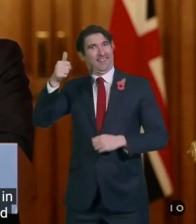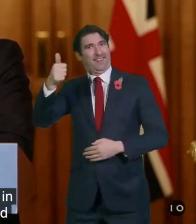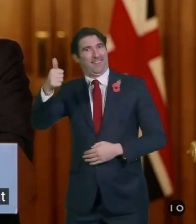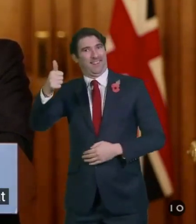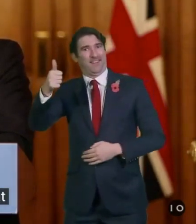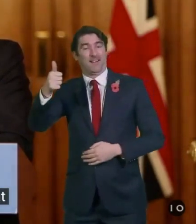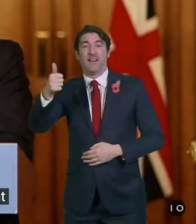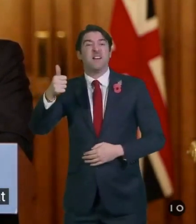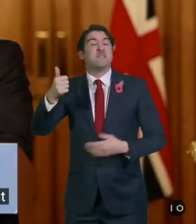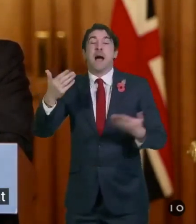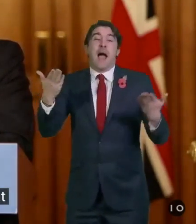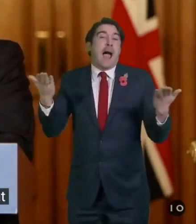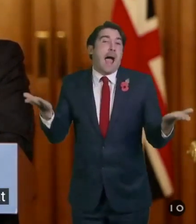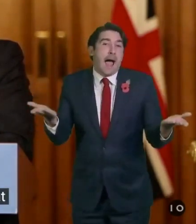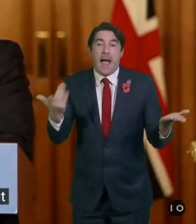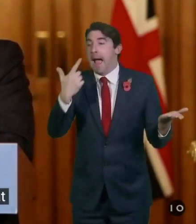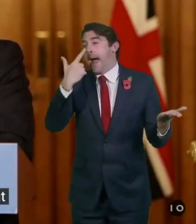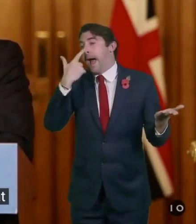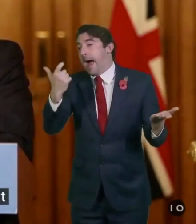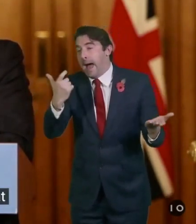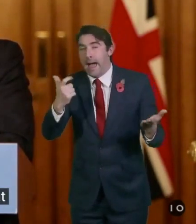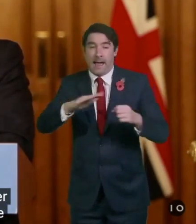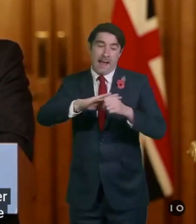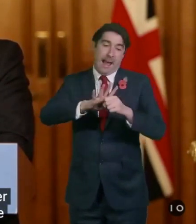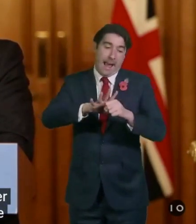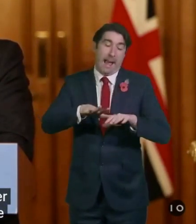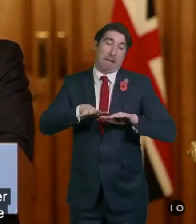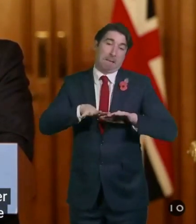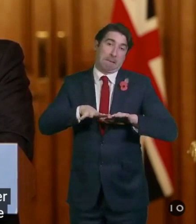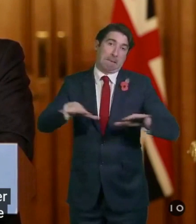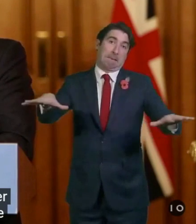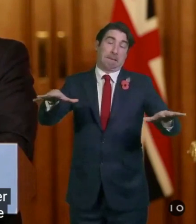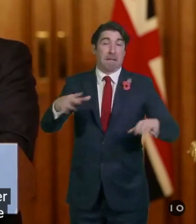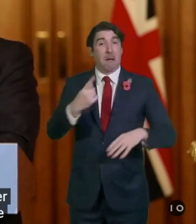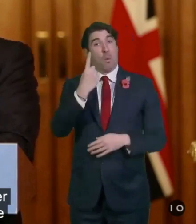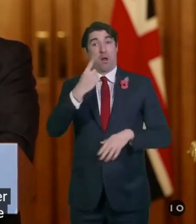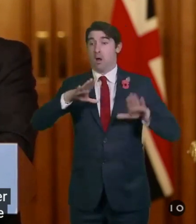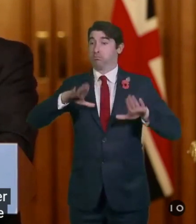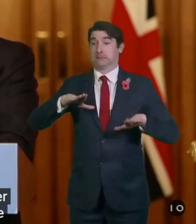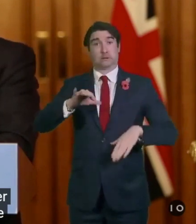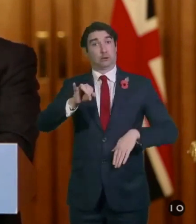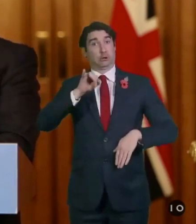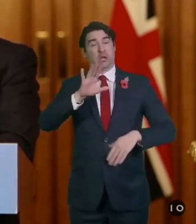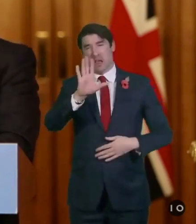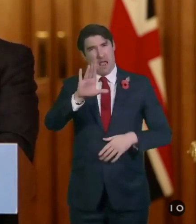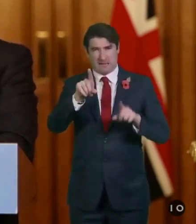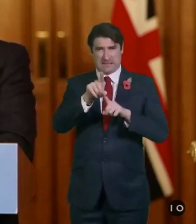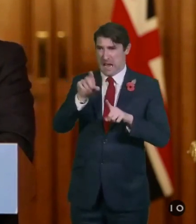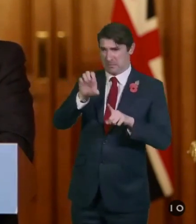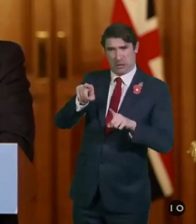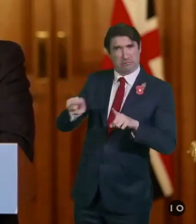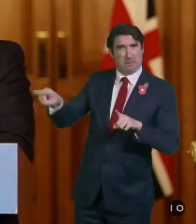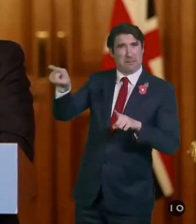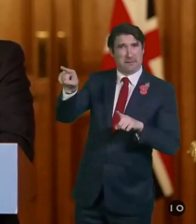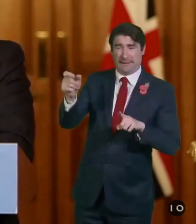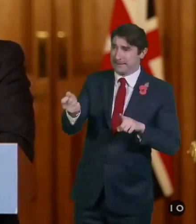Alas, in common with many other parts of this continent, we've just seen an overall growth